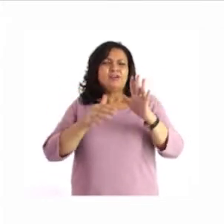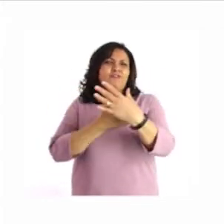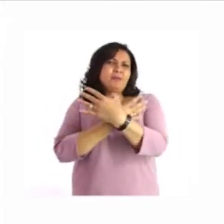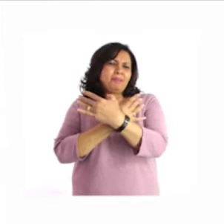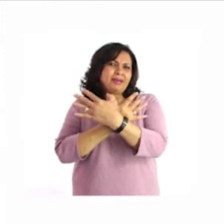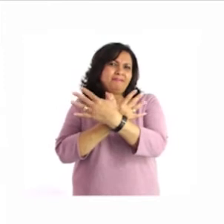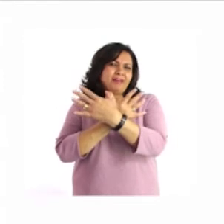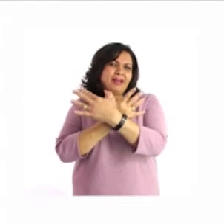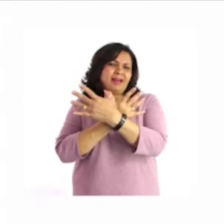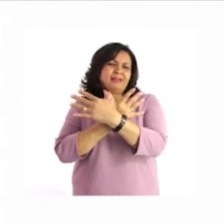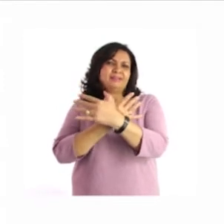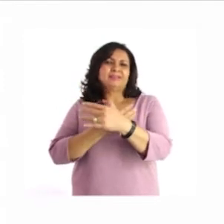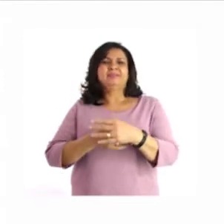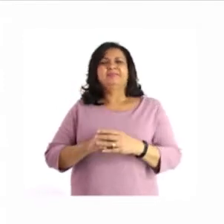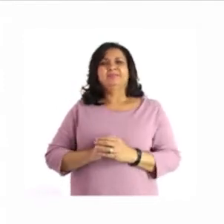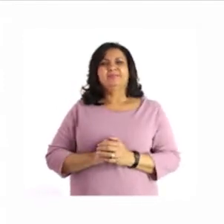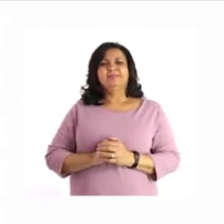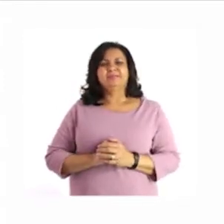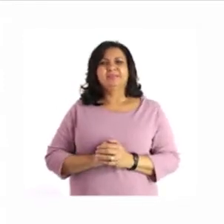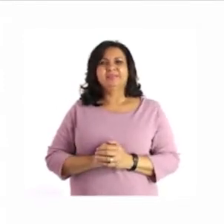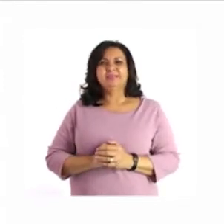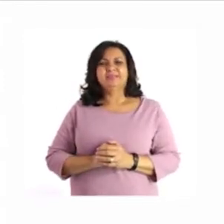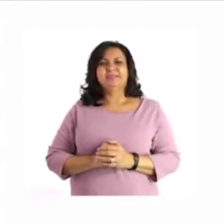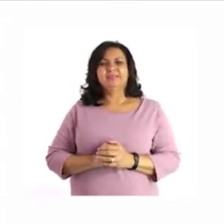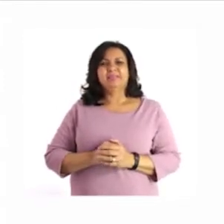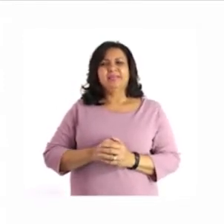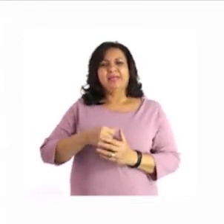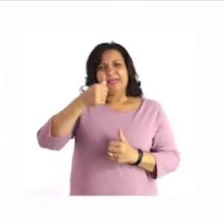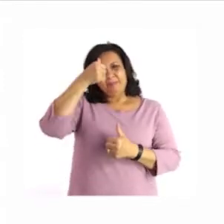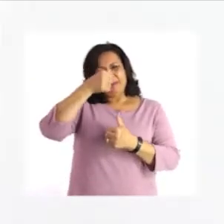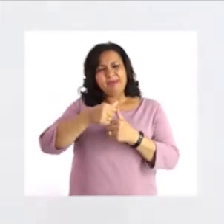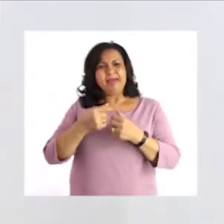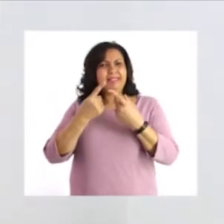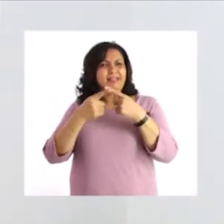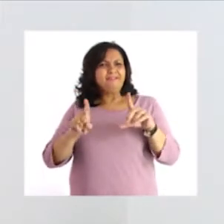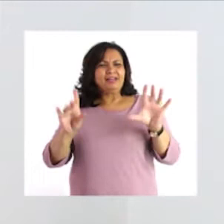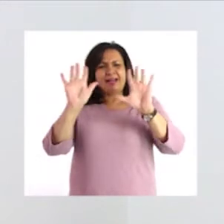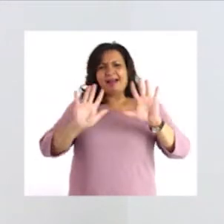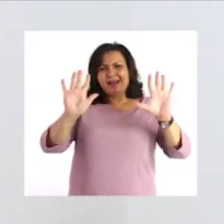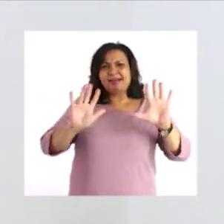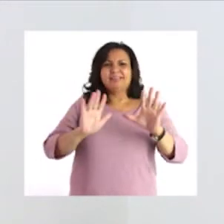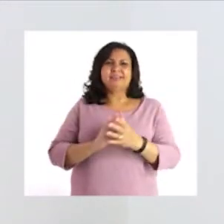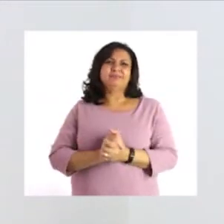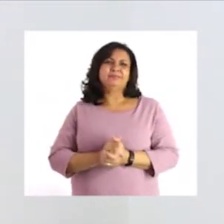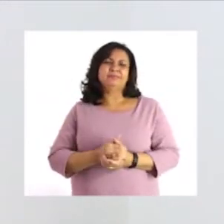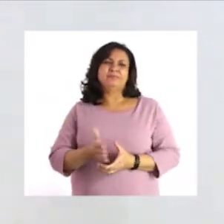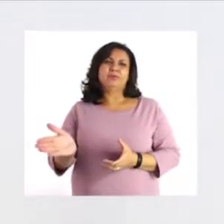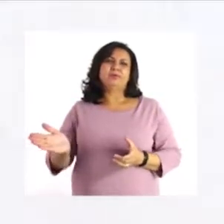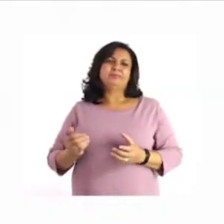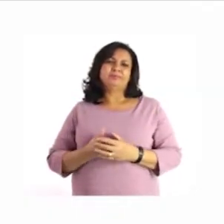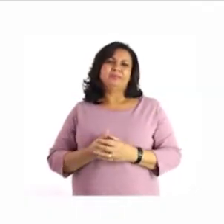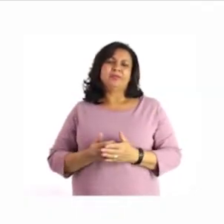beautiful colors of the fruits and remember the colors that you've seen in class. You may also turn to page